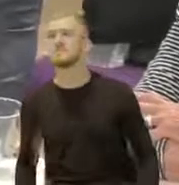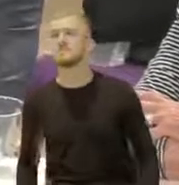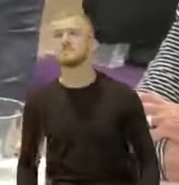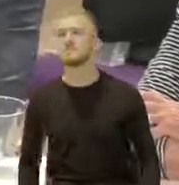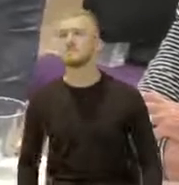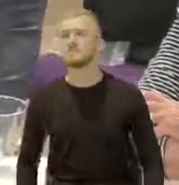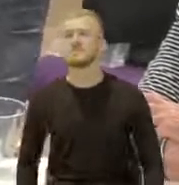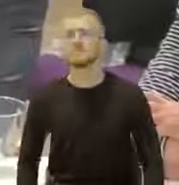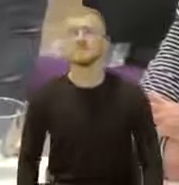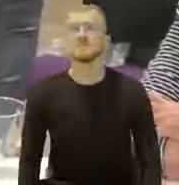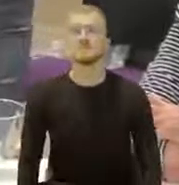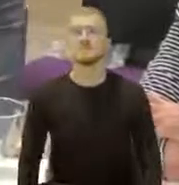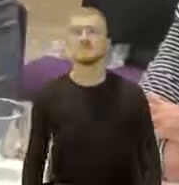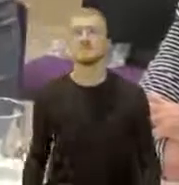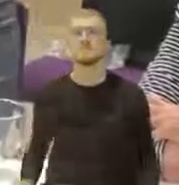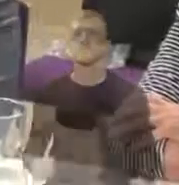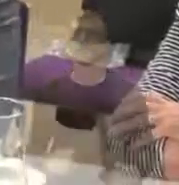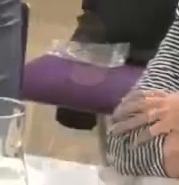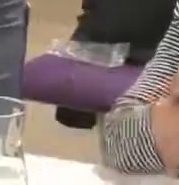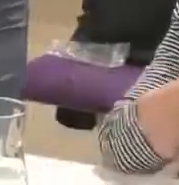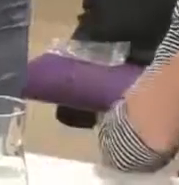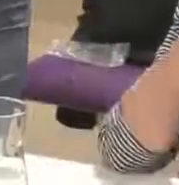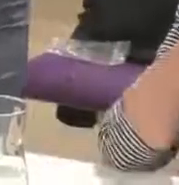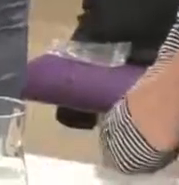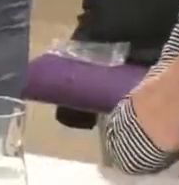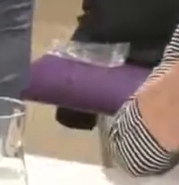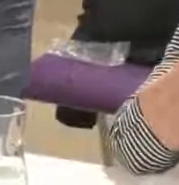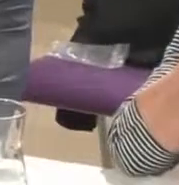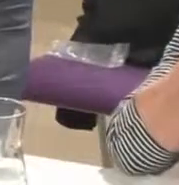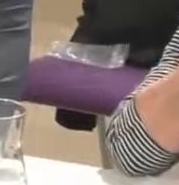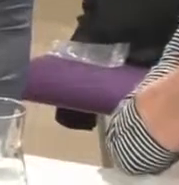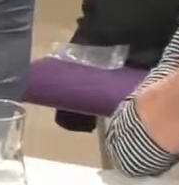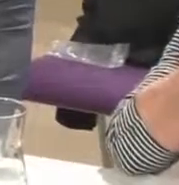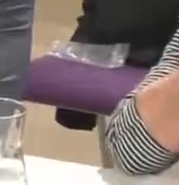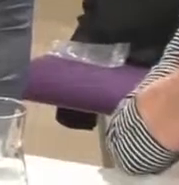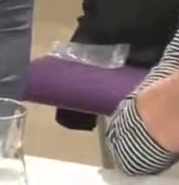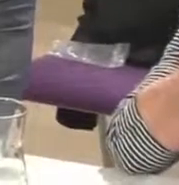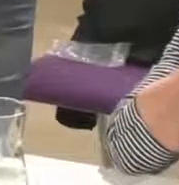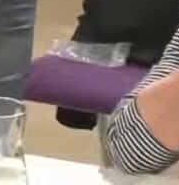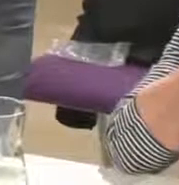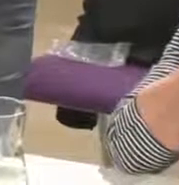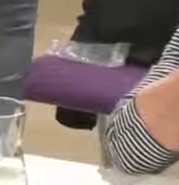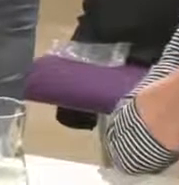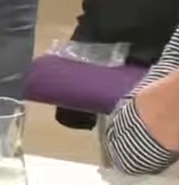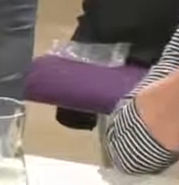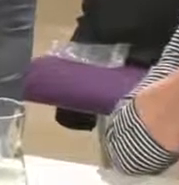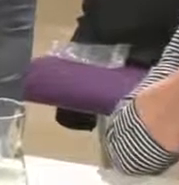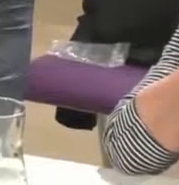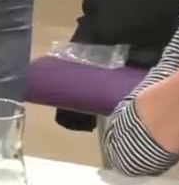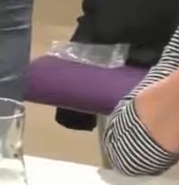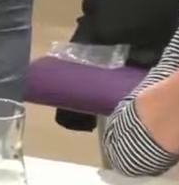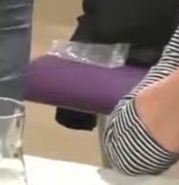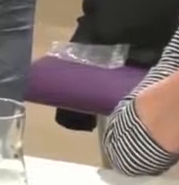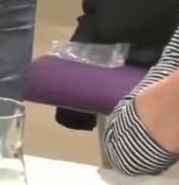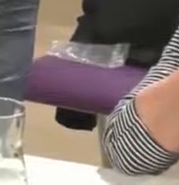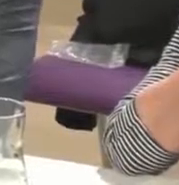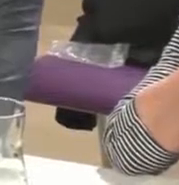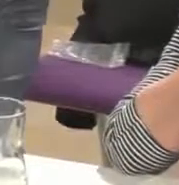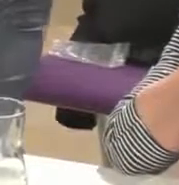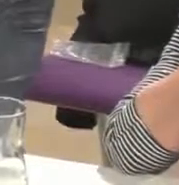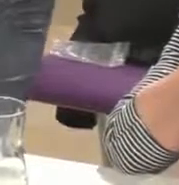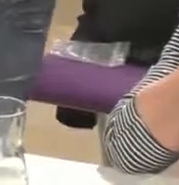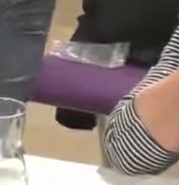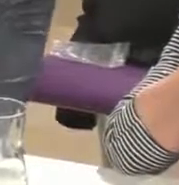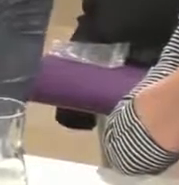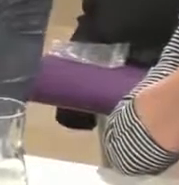this vision, as Emilia just said before we started, emerged through the development of the UCLG Gold 6 report, produced through a